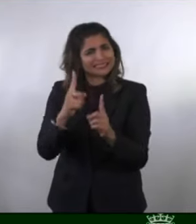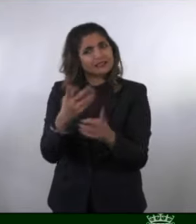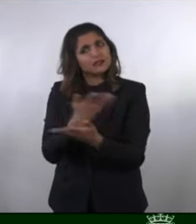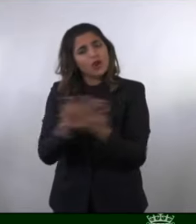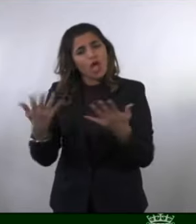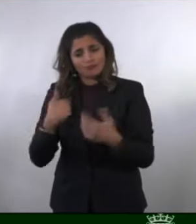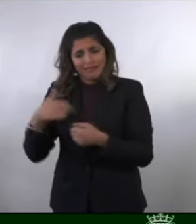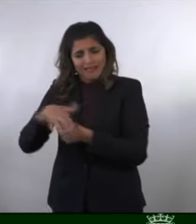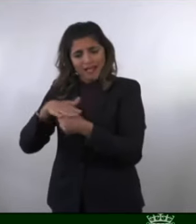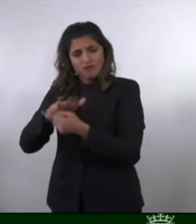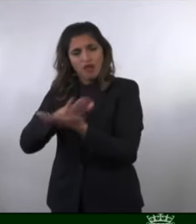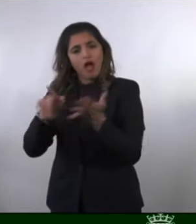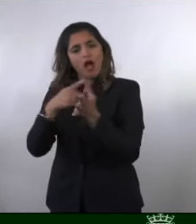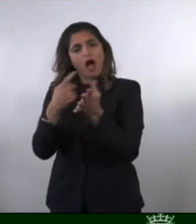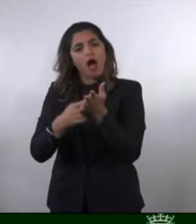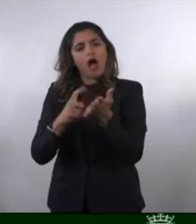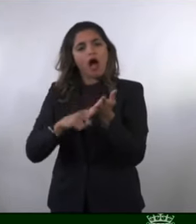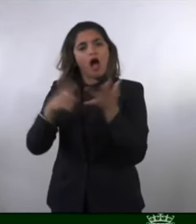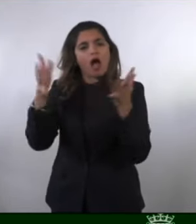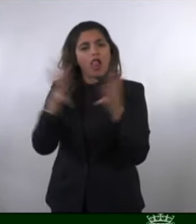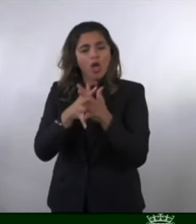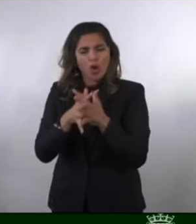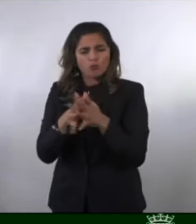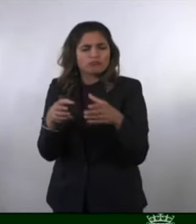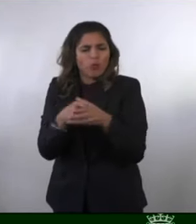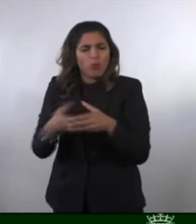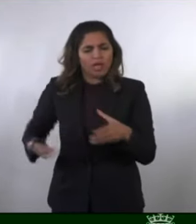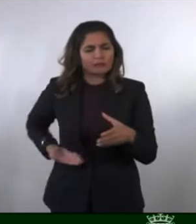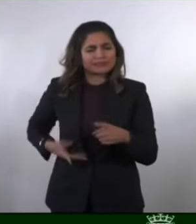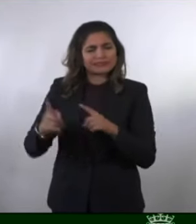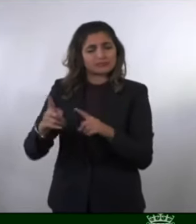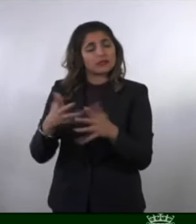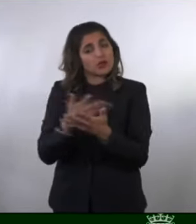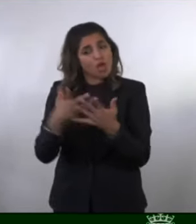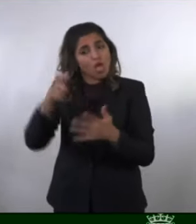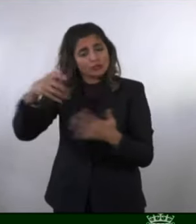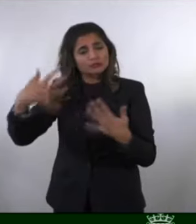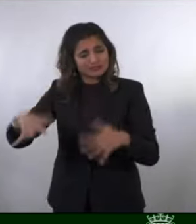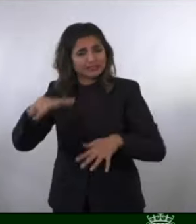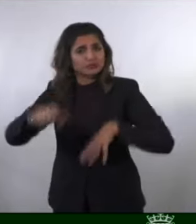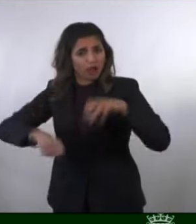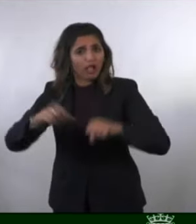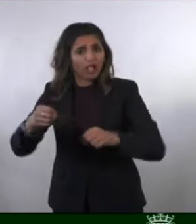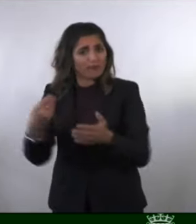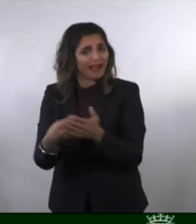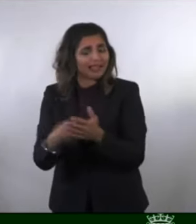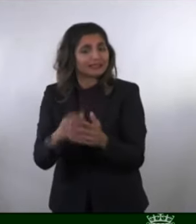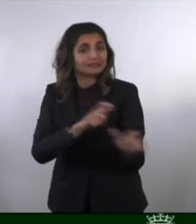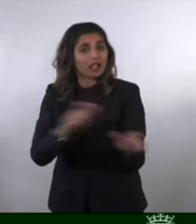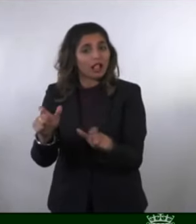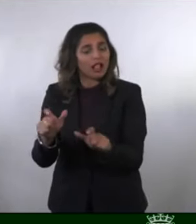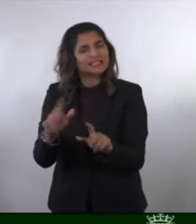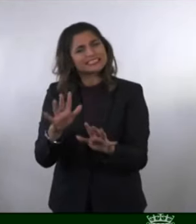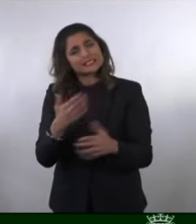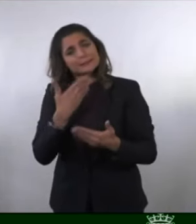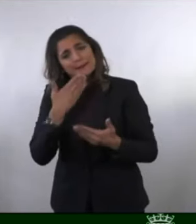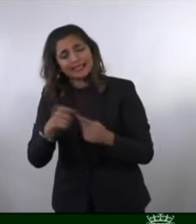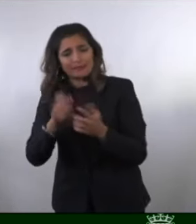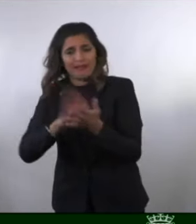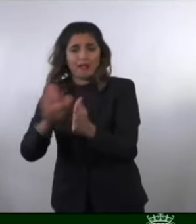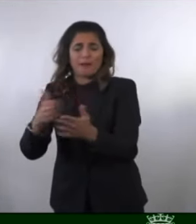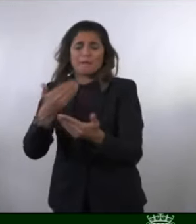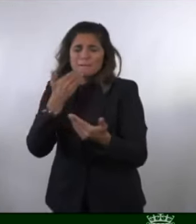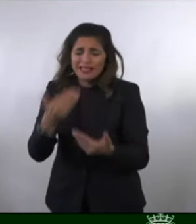paying tribute to Harlow's small businesses, could I just urge him to ensure that he takes into consideration the really tough,